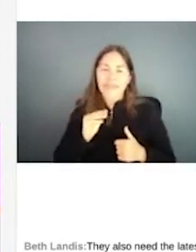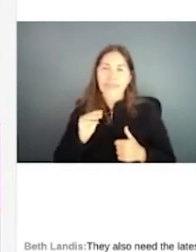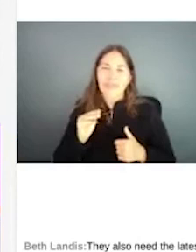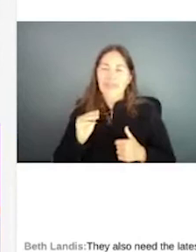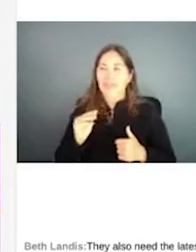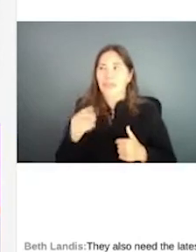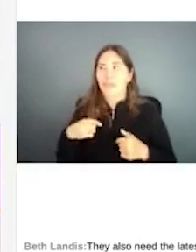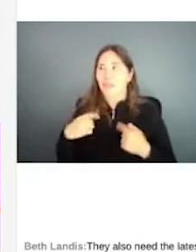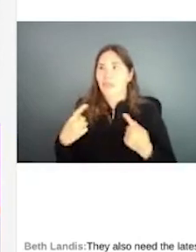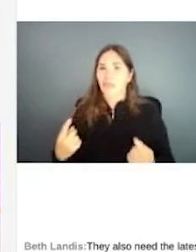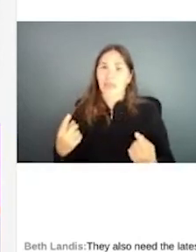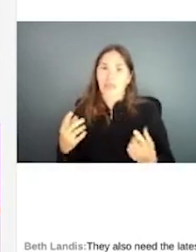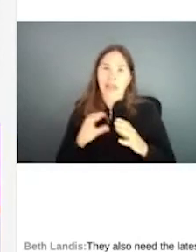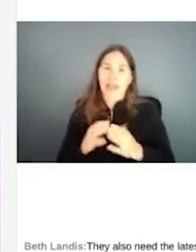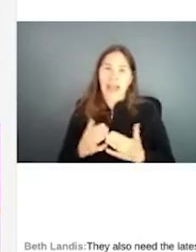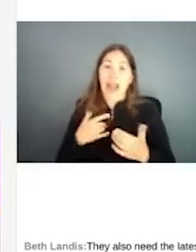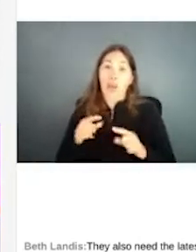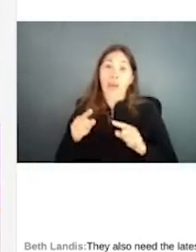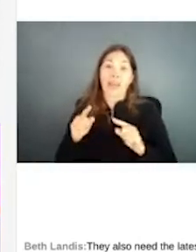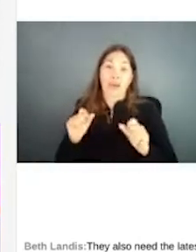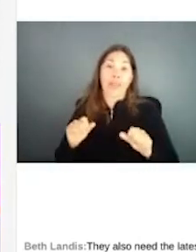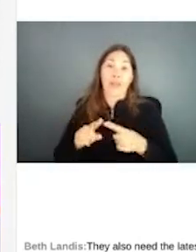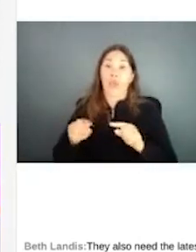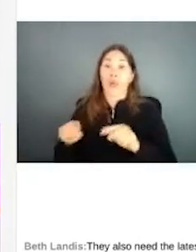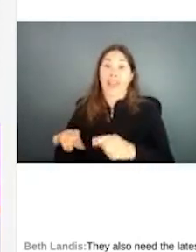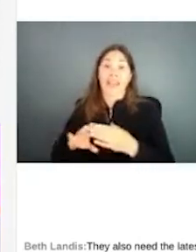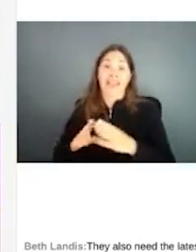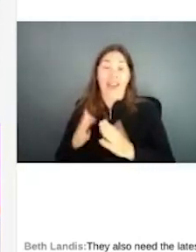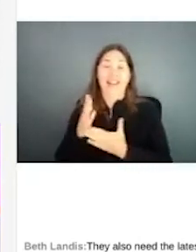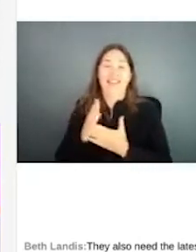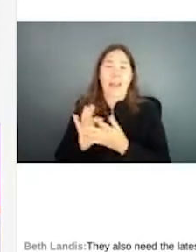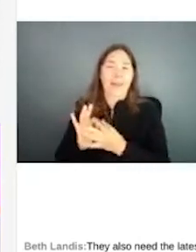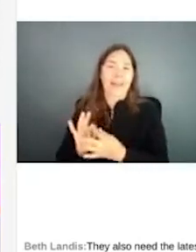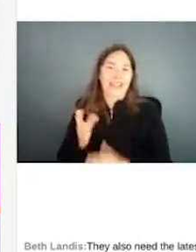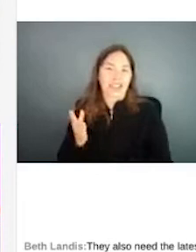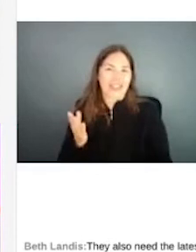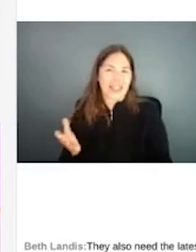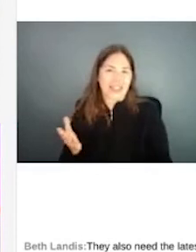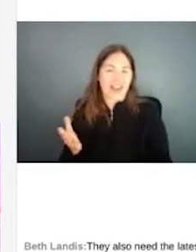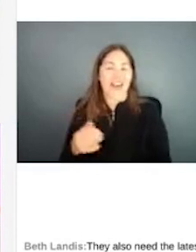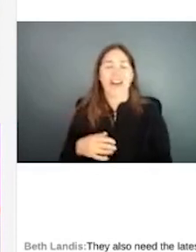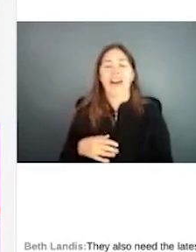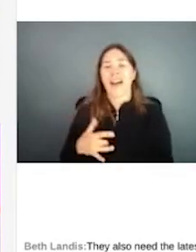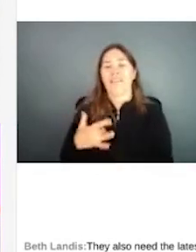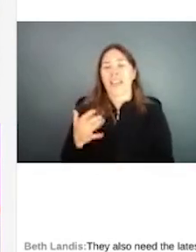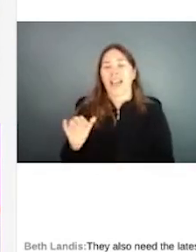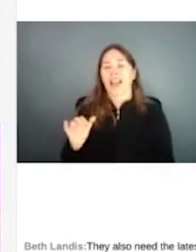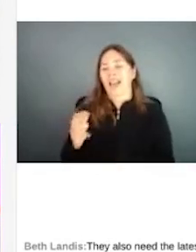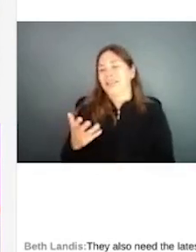beginning. I was able to go downtown, and so I do still have some connections. And so I feel like,